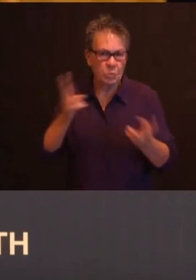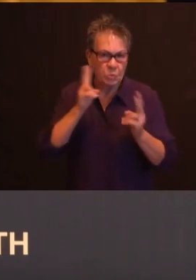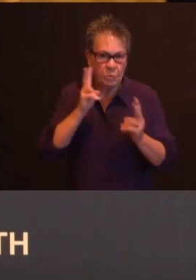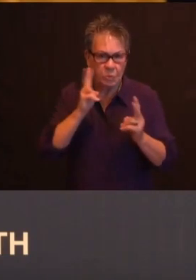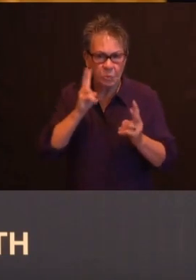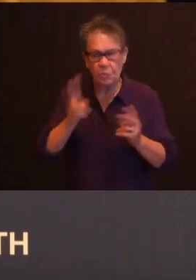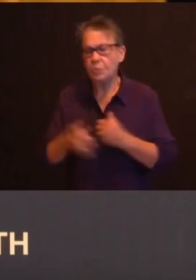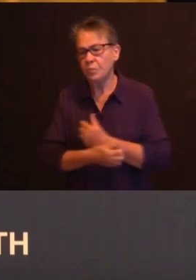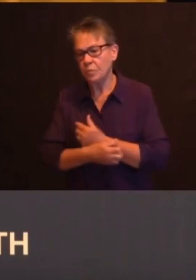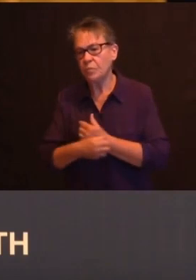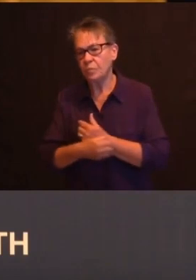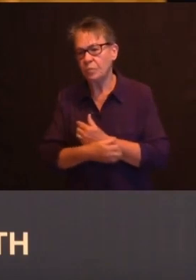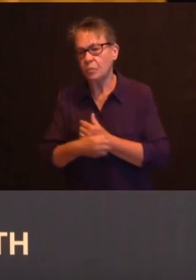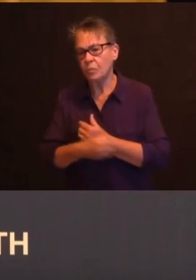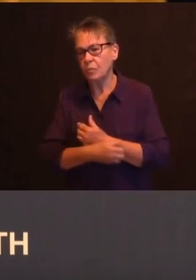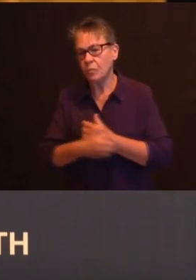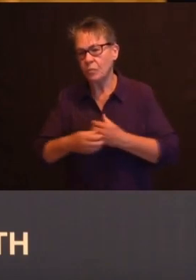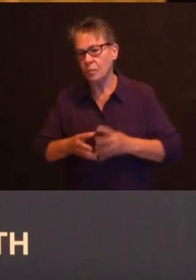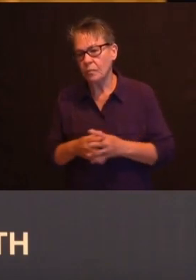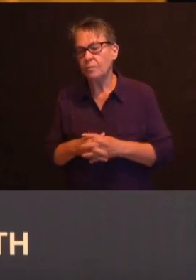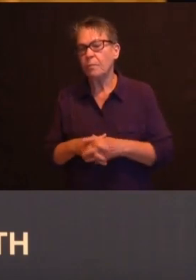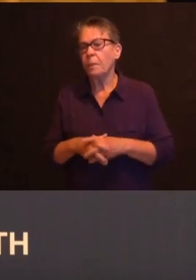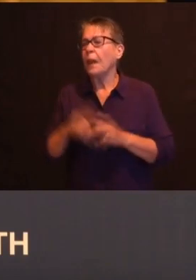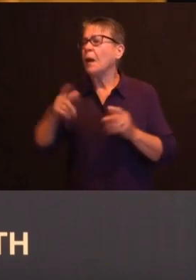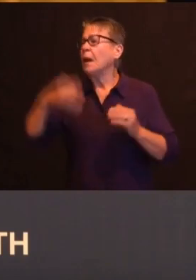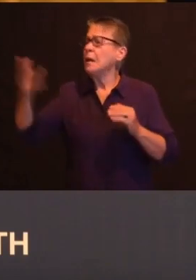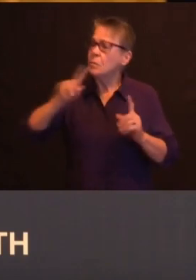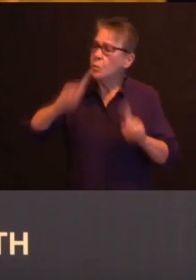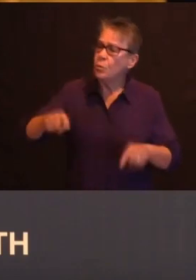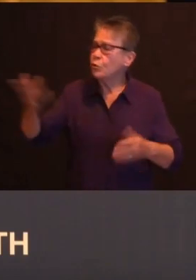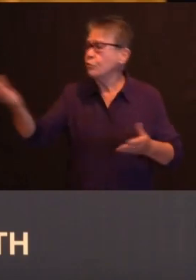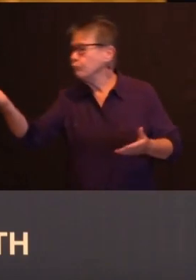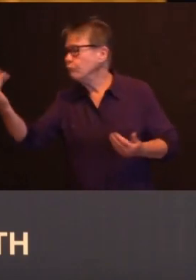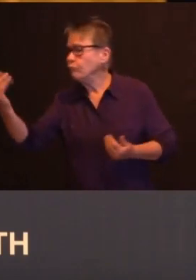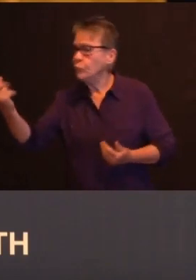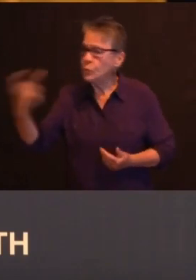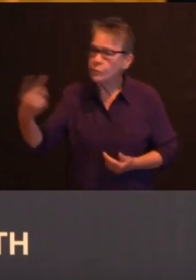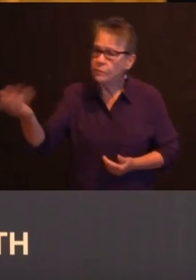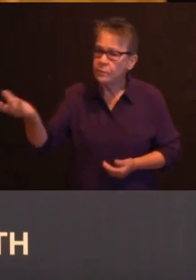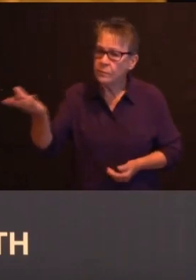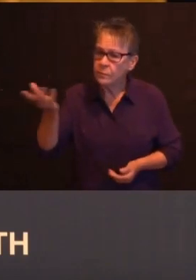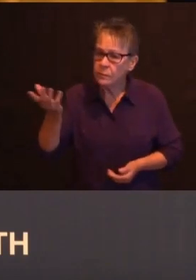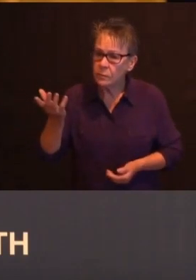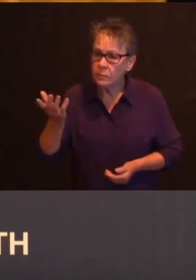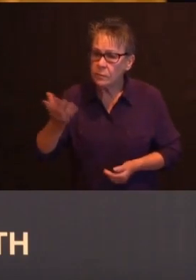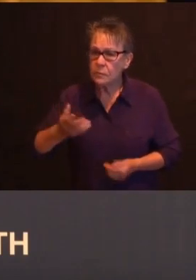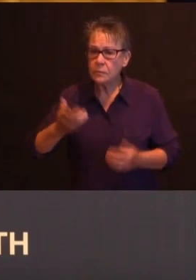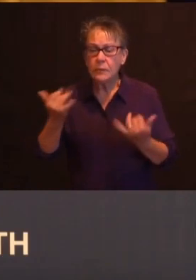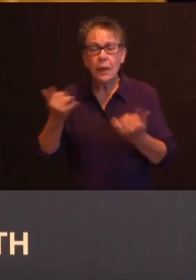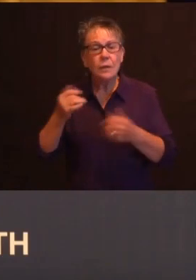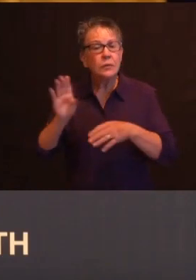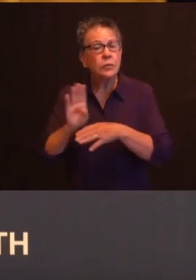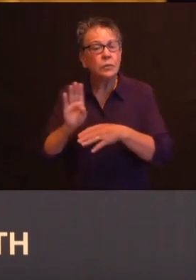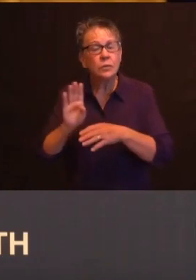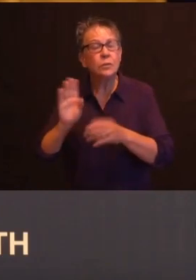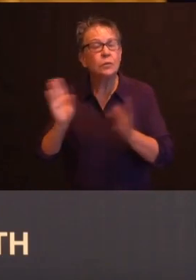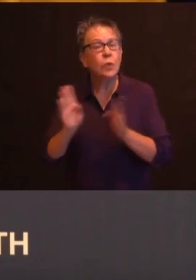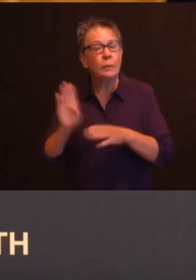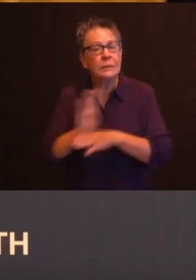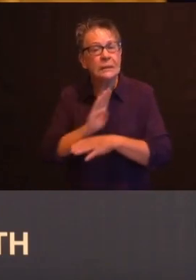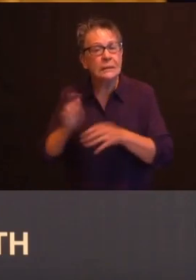changed masks on me. Good afternoon, Governor. Today, the Small Business Administration released the names of companies that got loans under